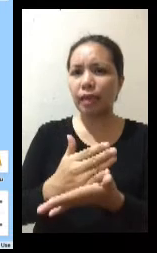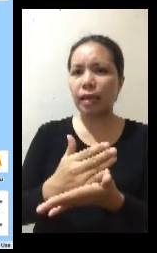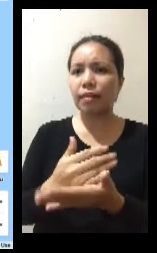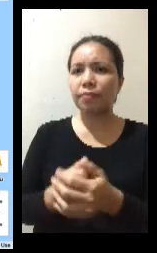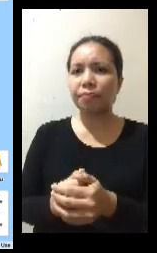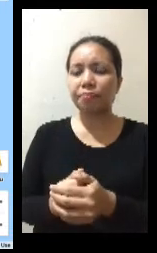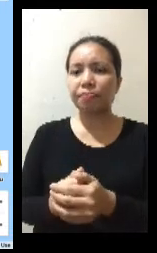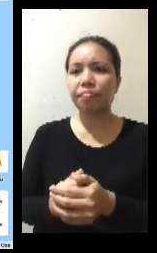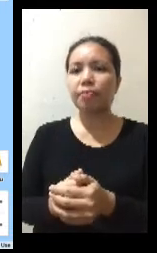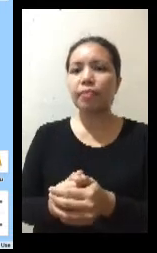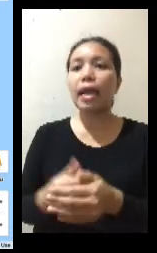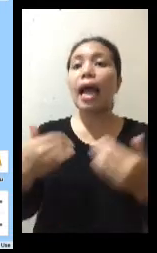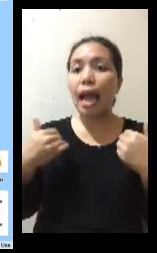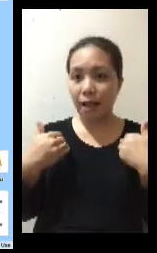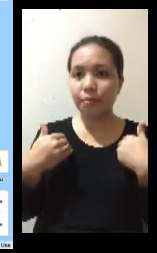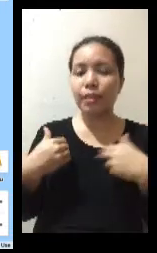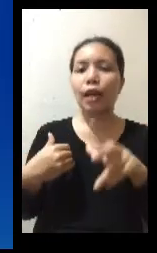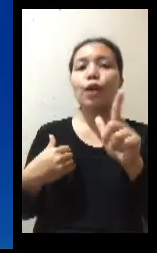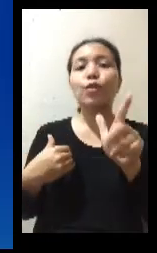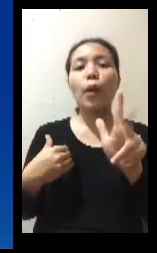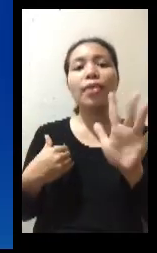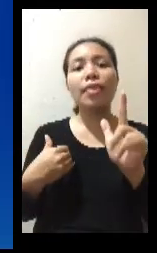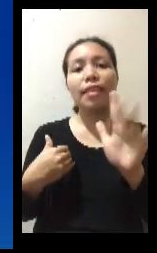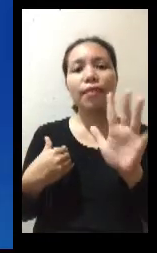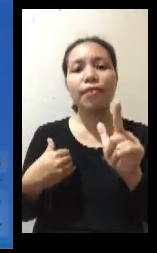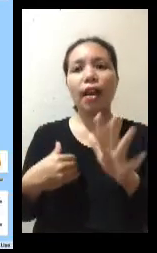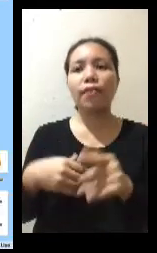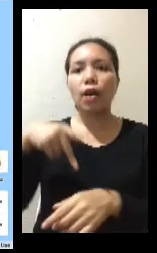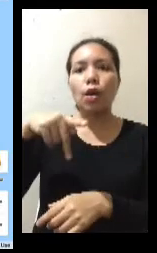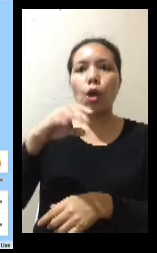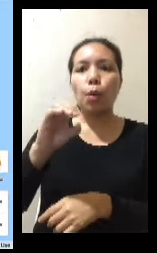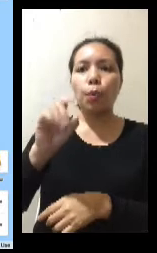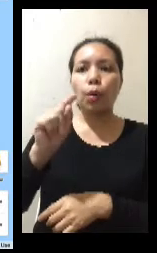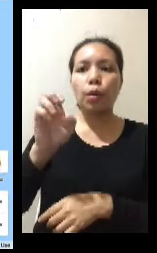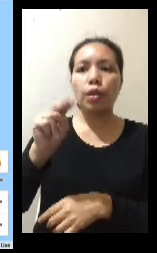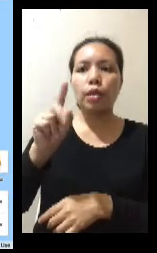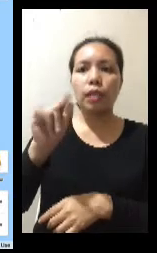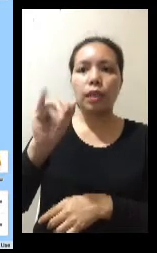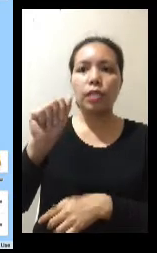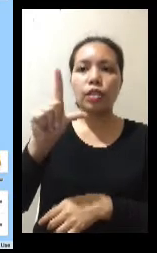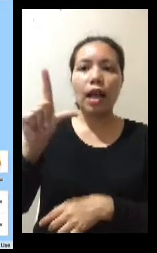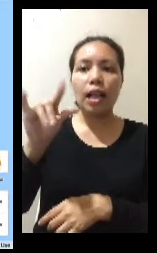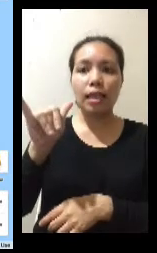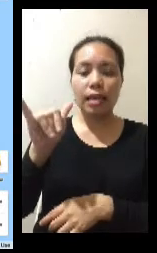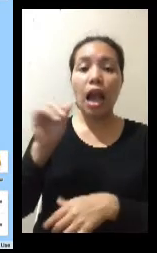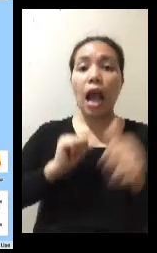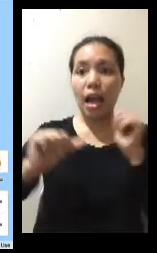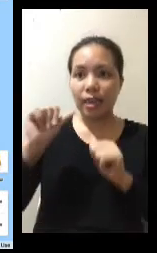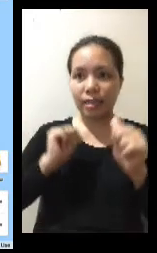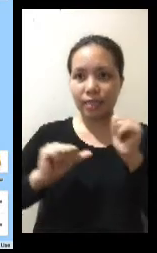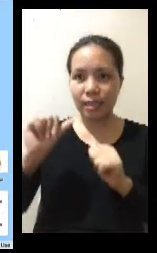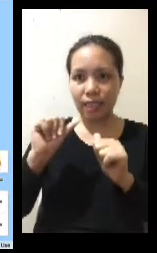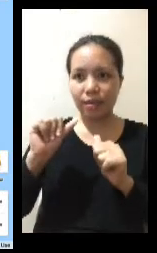in Quezon, and Paco in Surigao del Norte. We also have 25 potential active volcanoes.